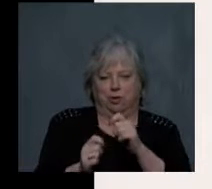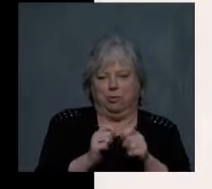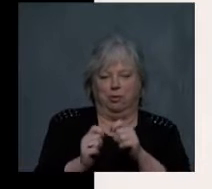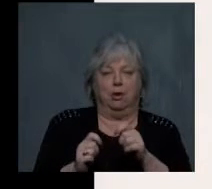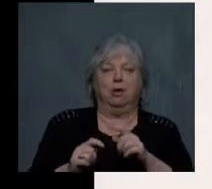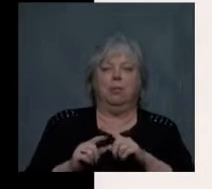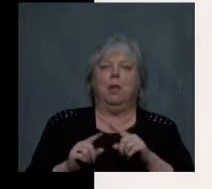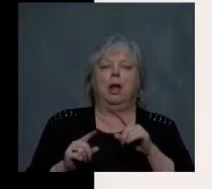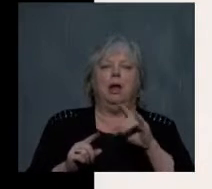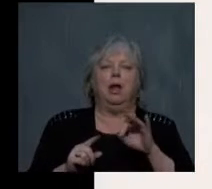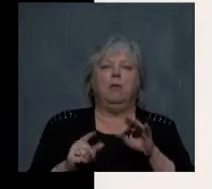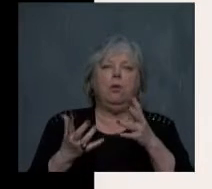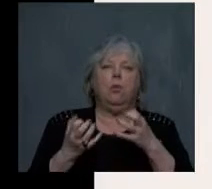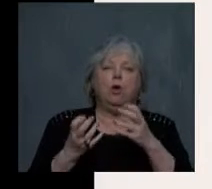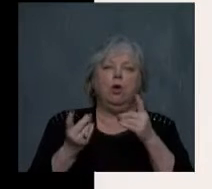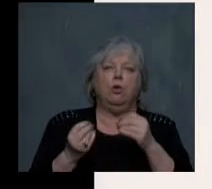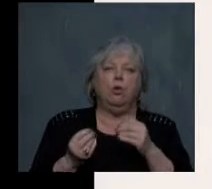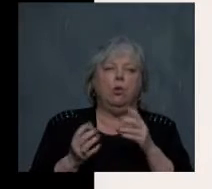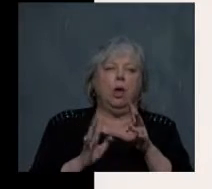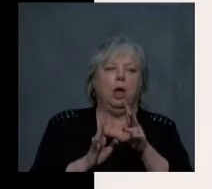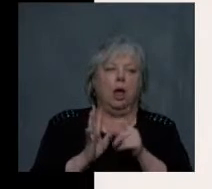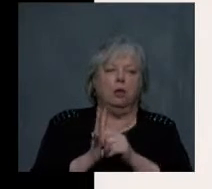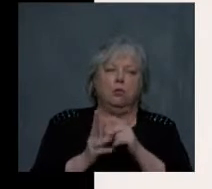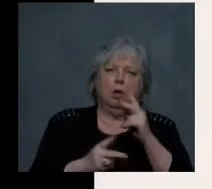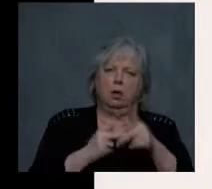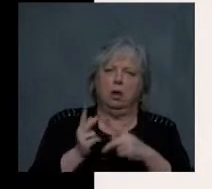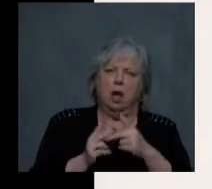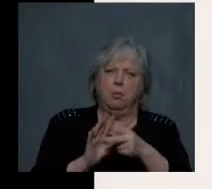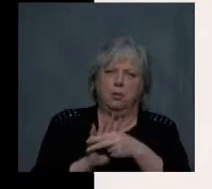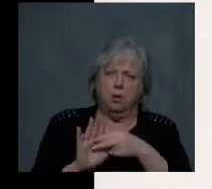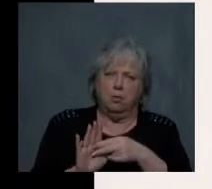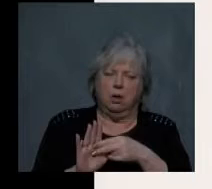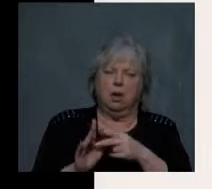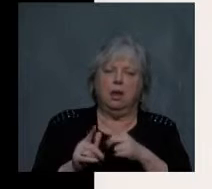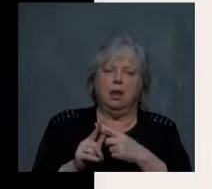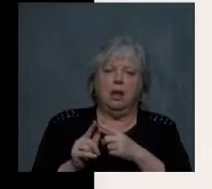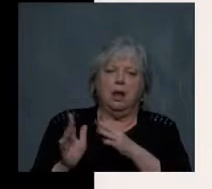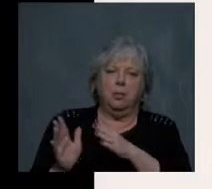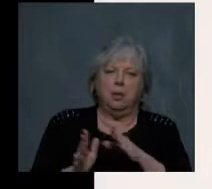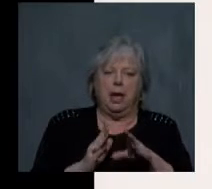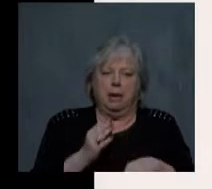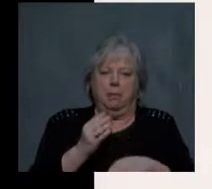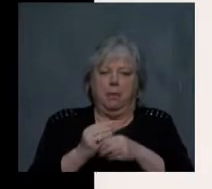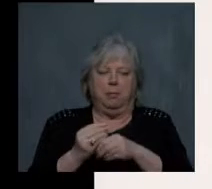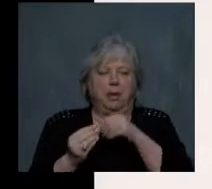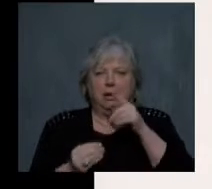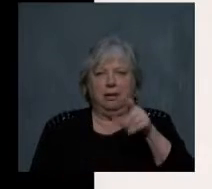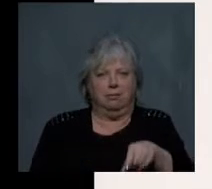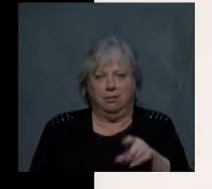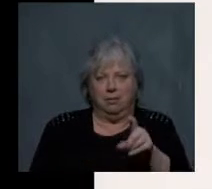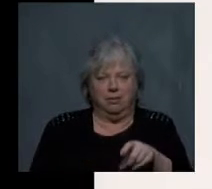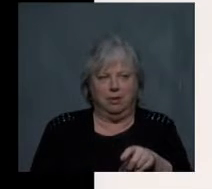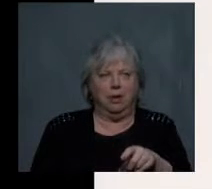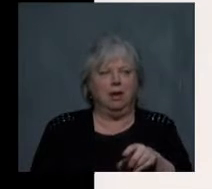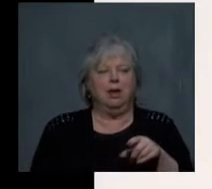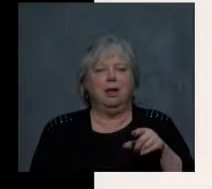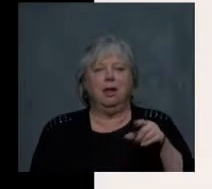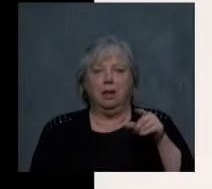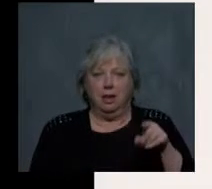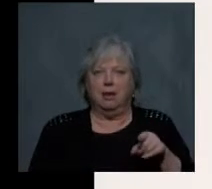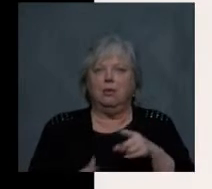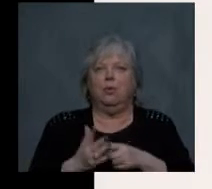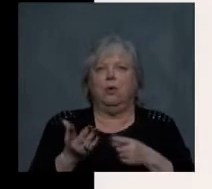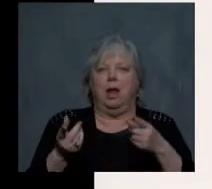if you're going to do a contract type zoning, then a plan amendment is not necessary. This was the